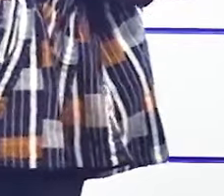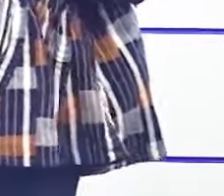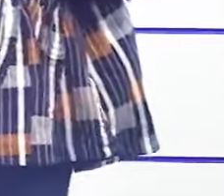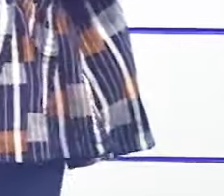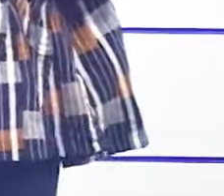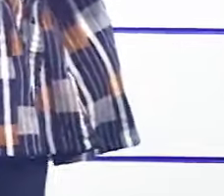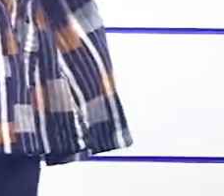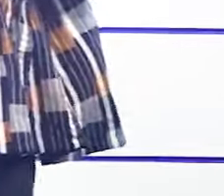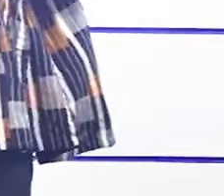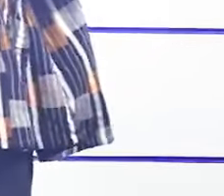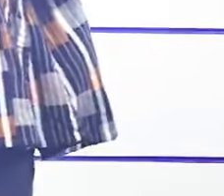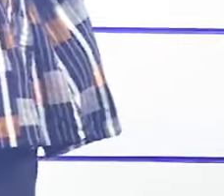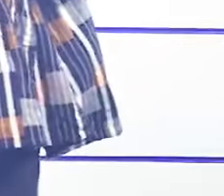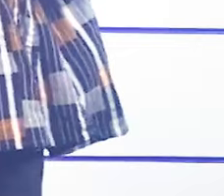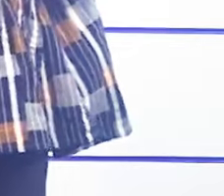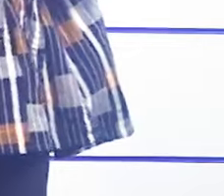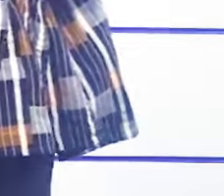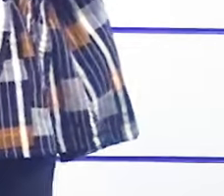1 Corinthians 11:32.